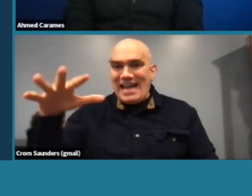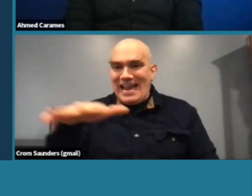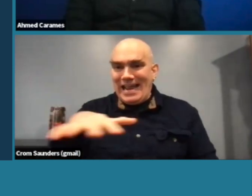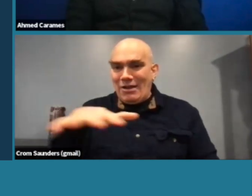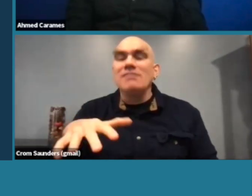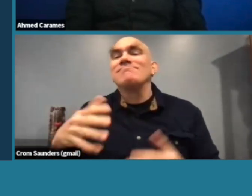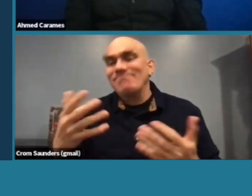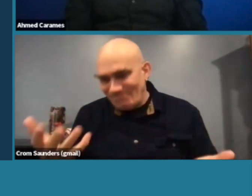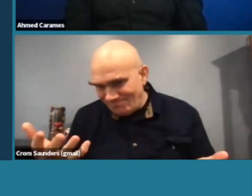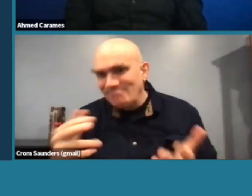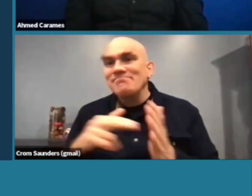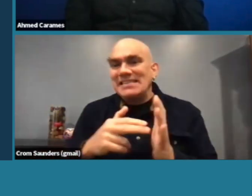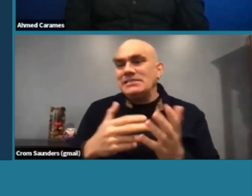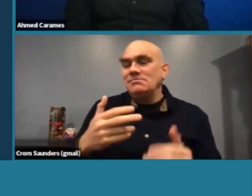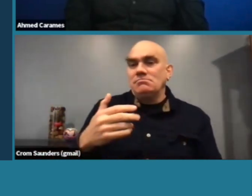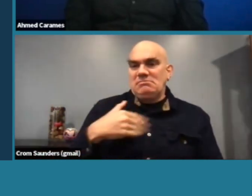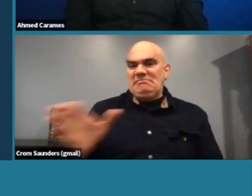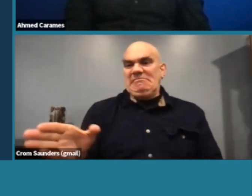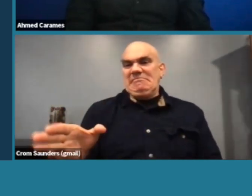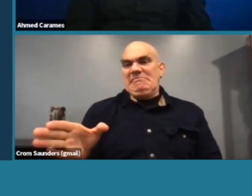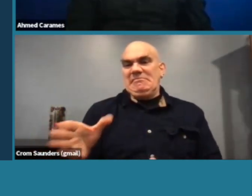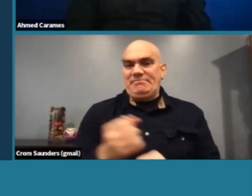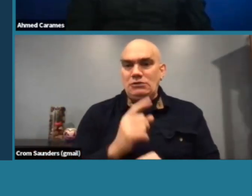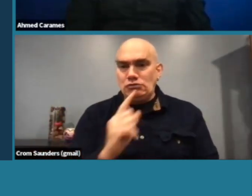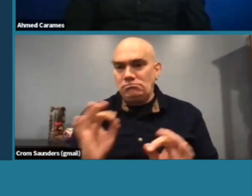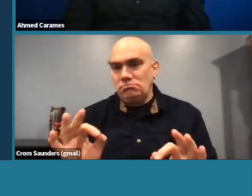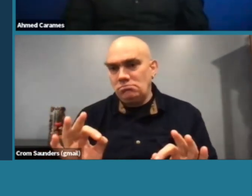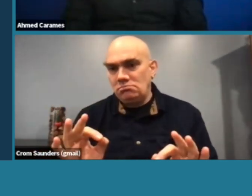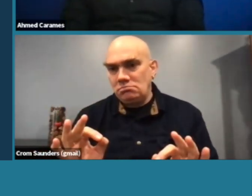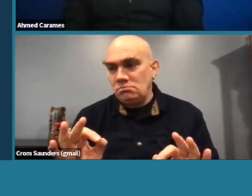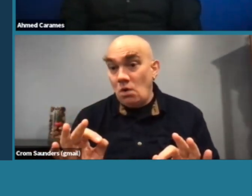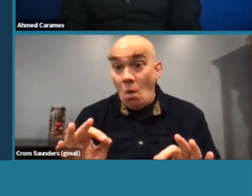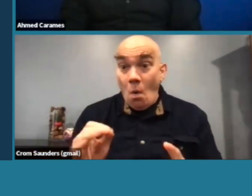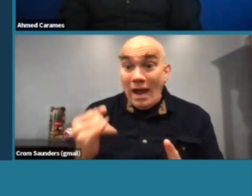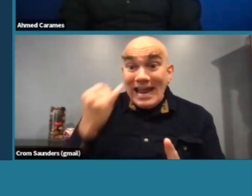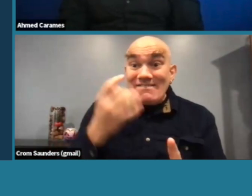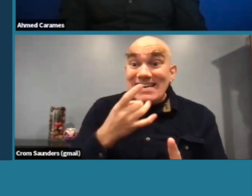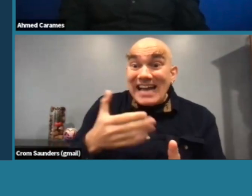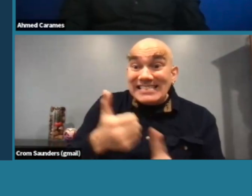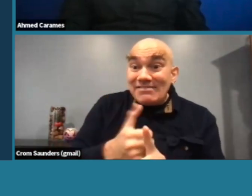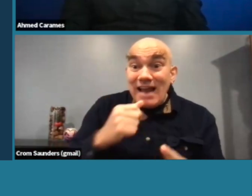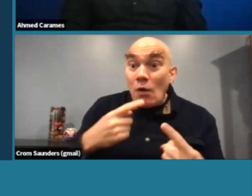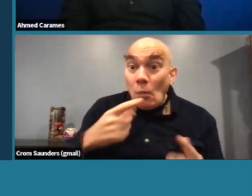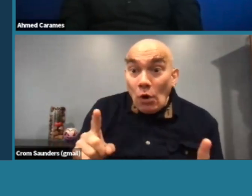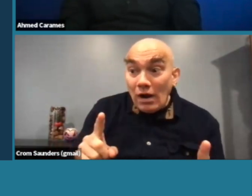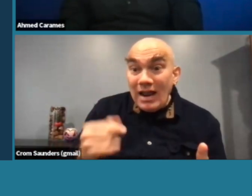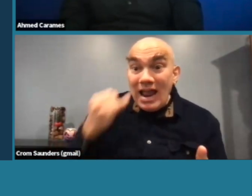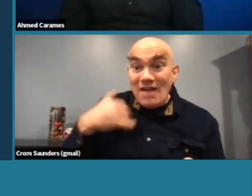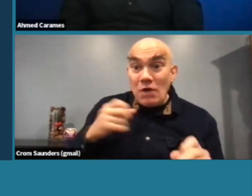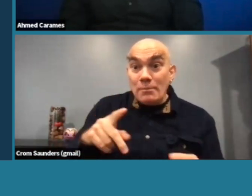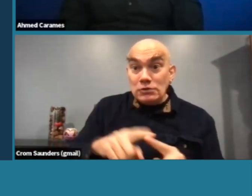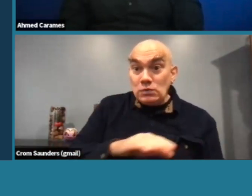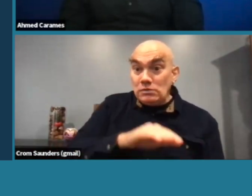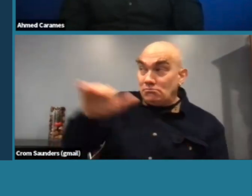Sometimes the lighting may be for a specific area and the interpreter may have stepped out of the area. That's another instance of blocking in which I would tell them to move